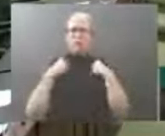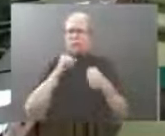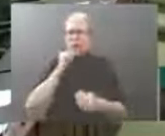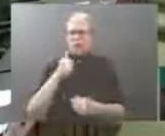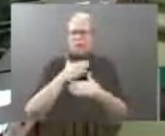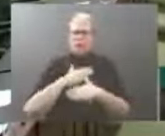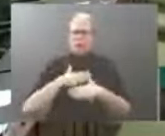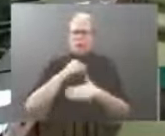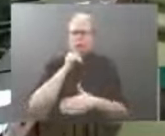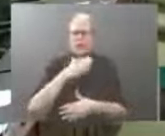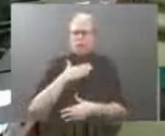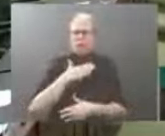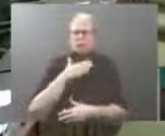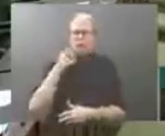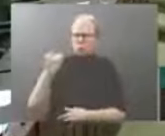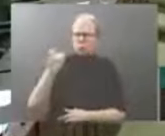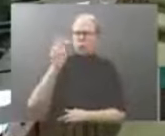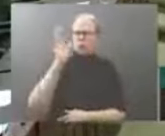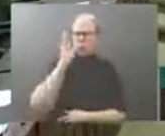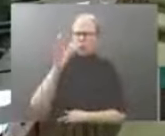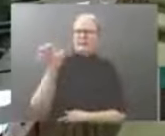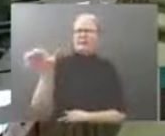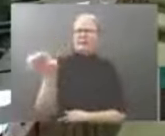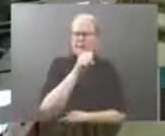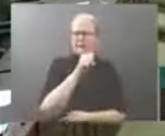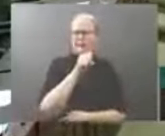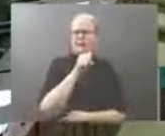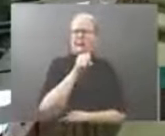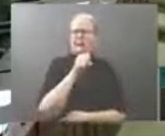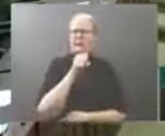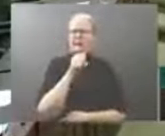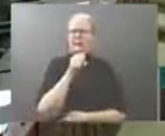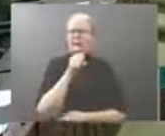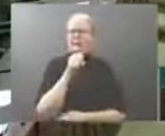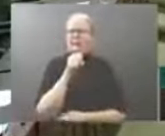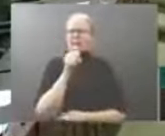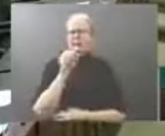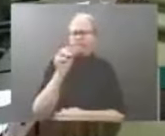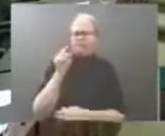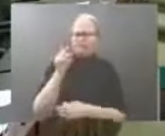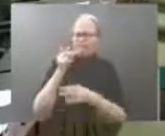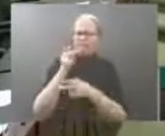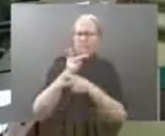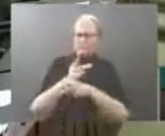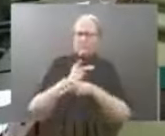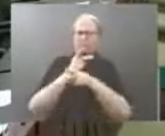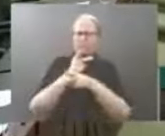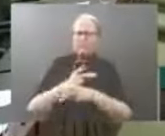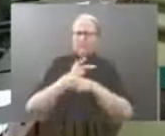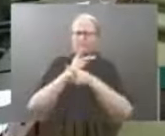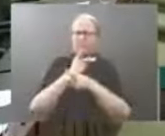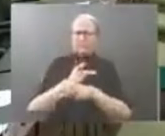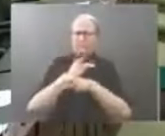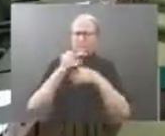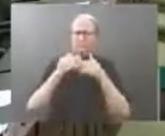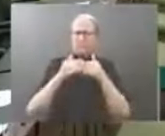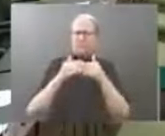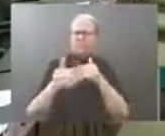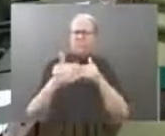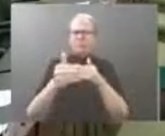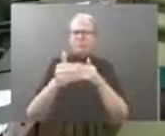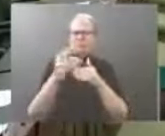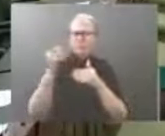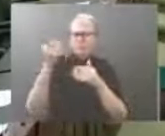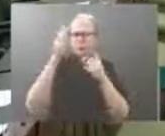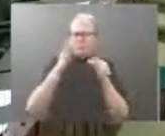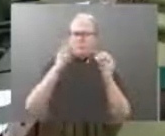the most aggressive approach in the future directed to that member should he choose to use a prop in this Assembly again.